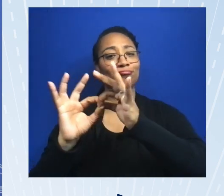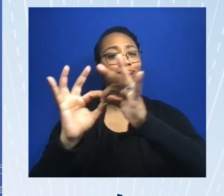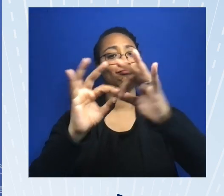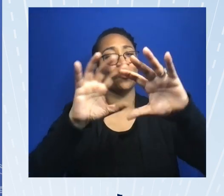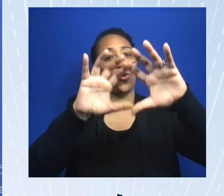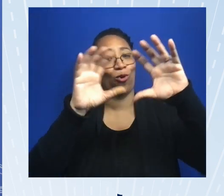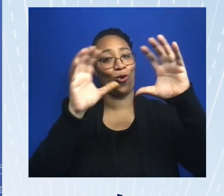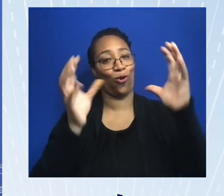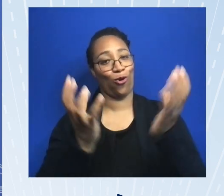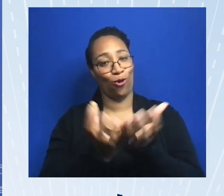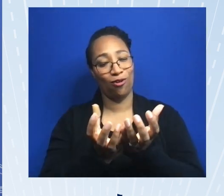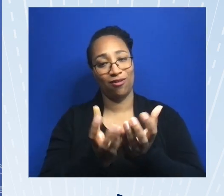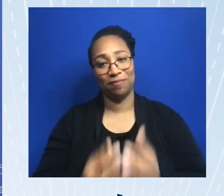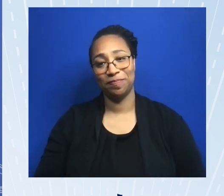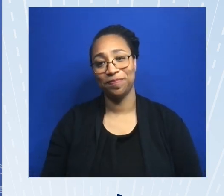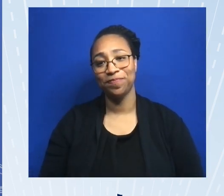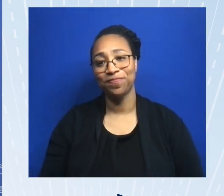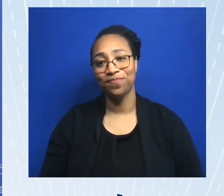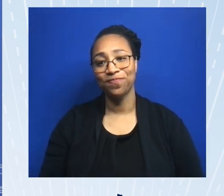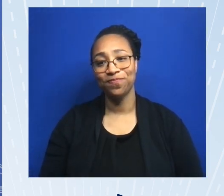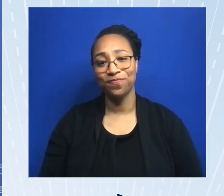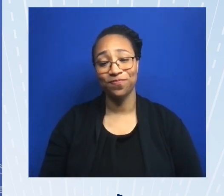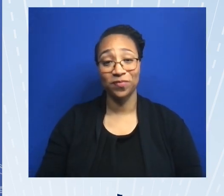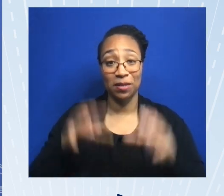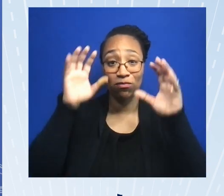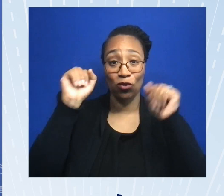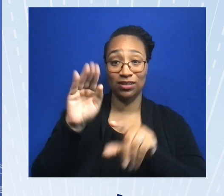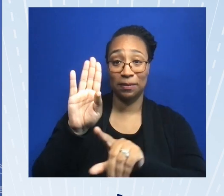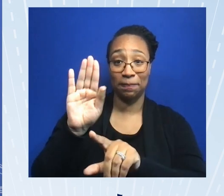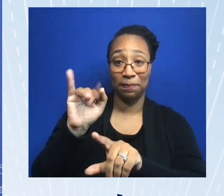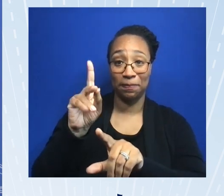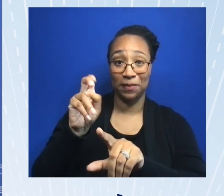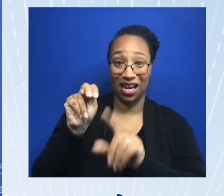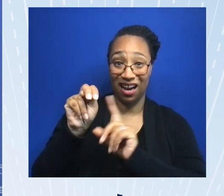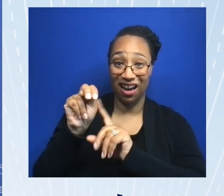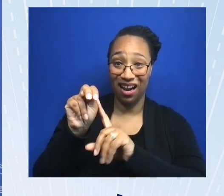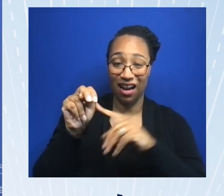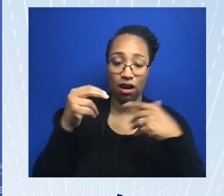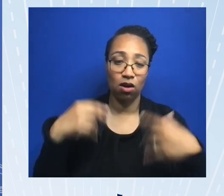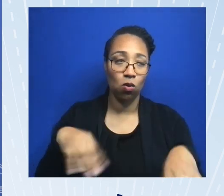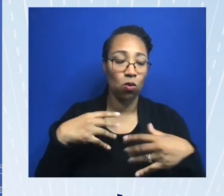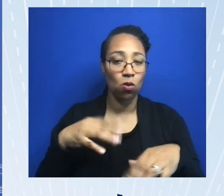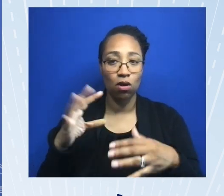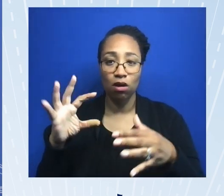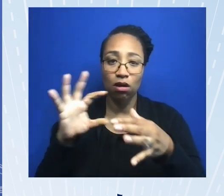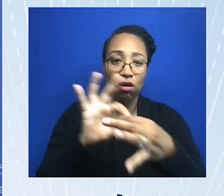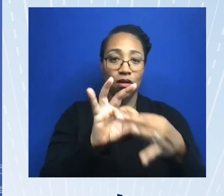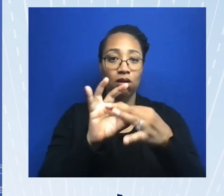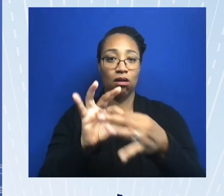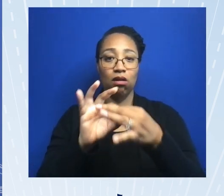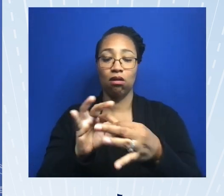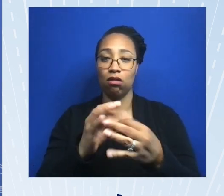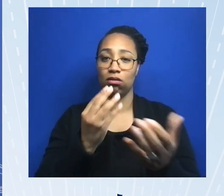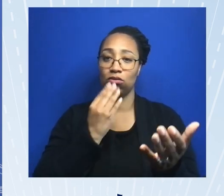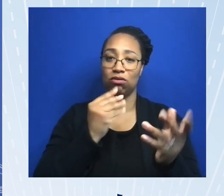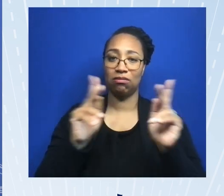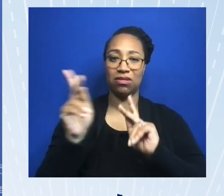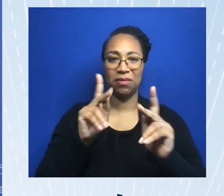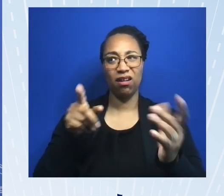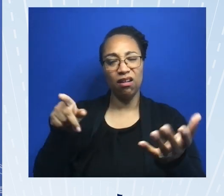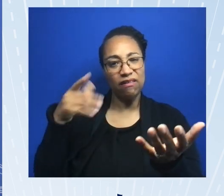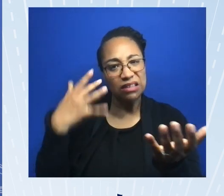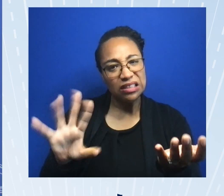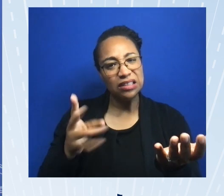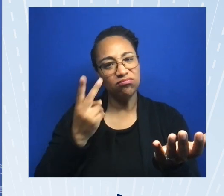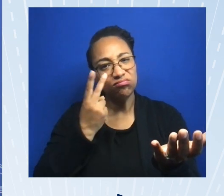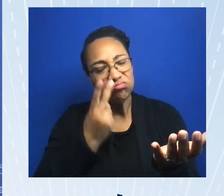He understands what we have faced, and he is determined that we should never face it again. So he has directed us to do everything in